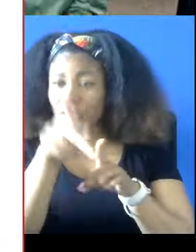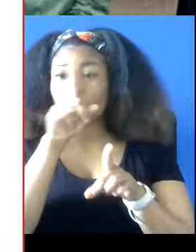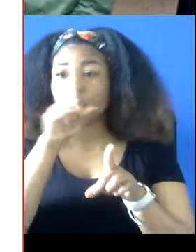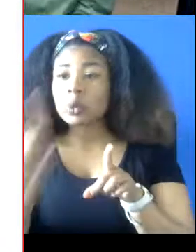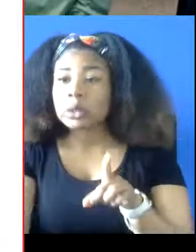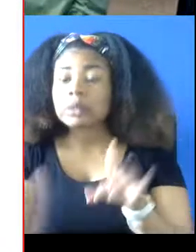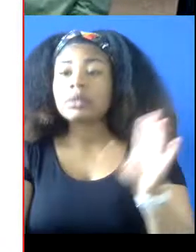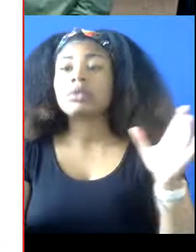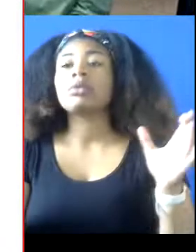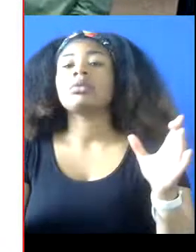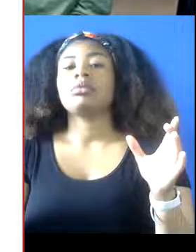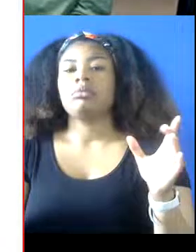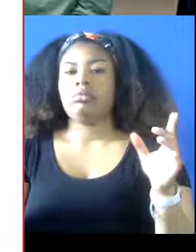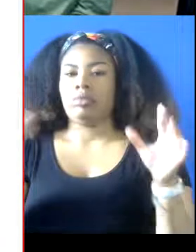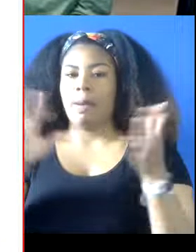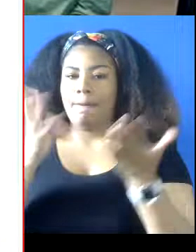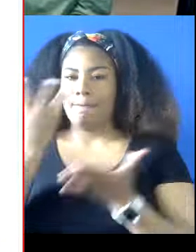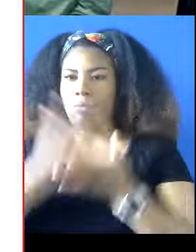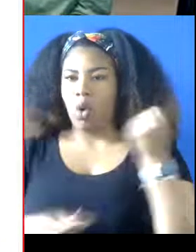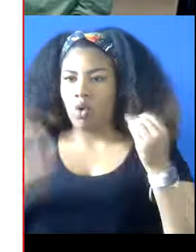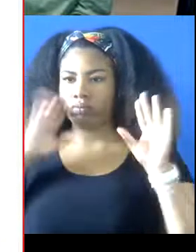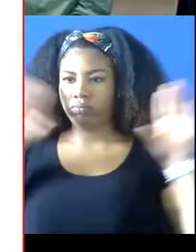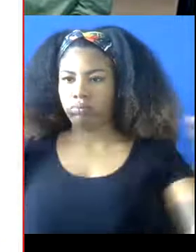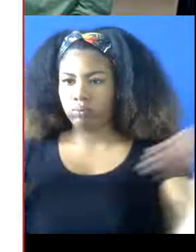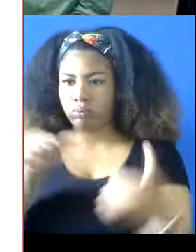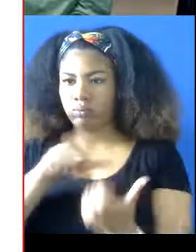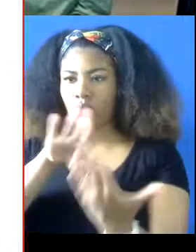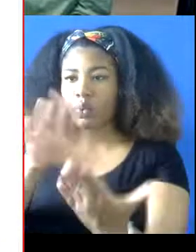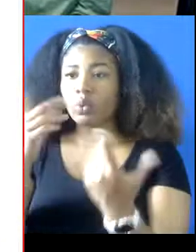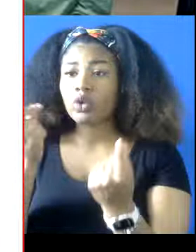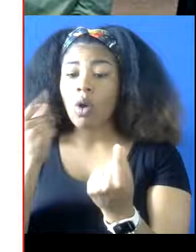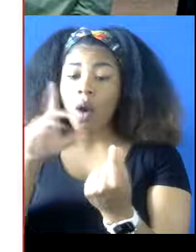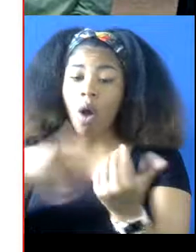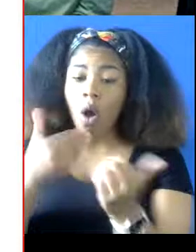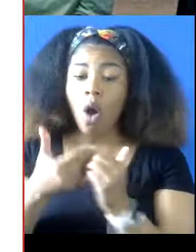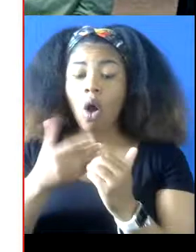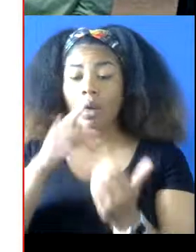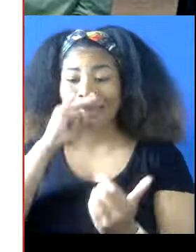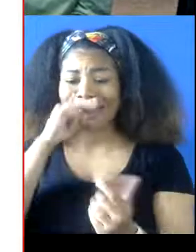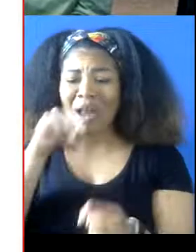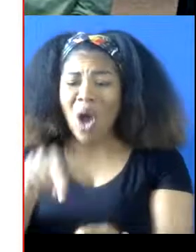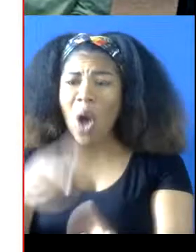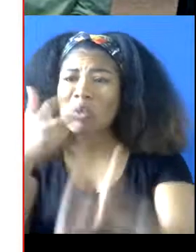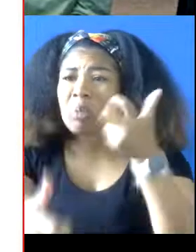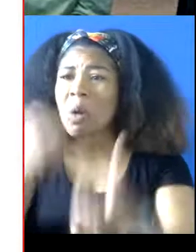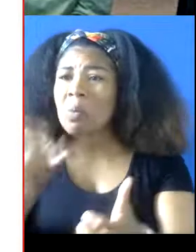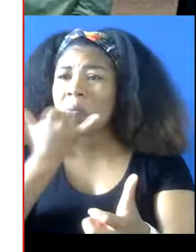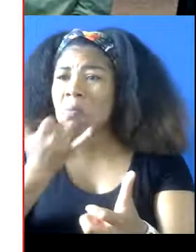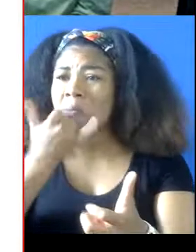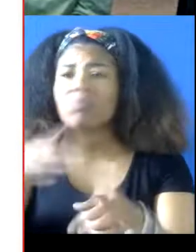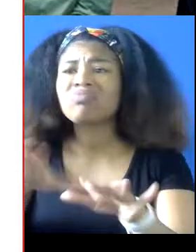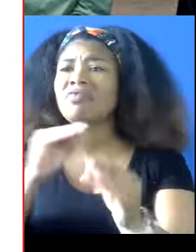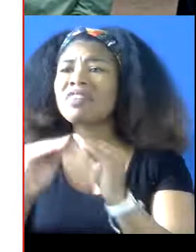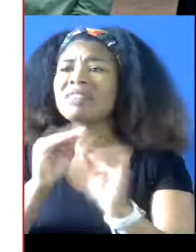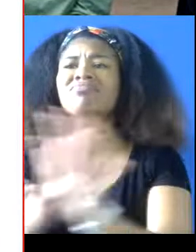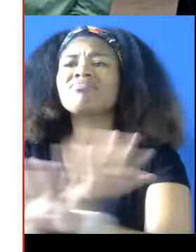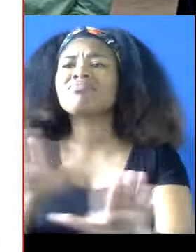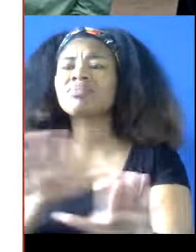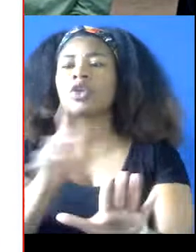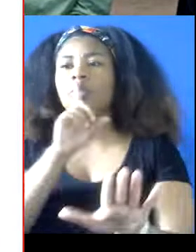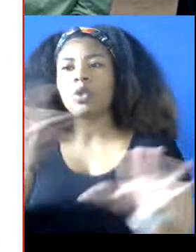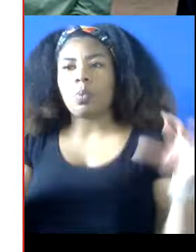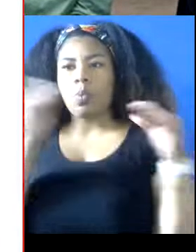fixed, but rather that every child is unique, every brain is unique, and how they